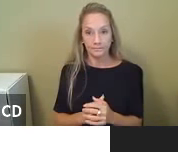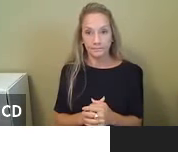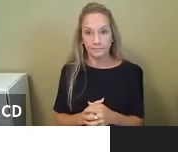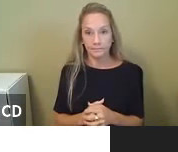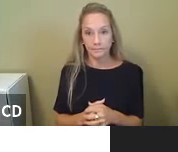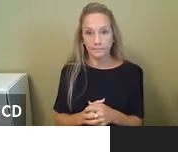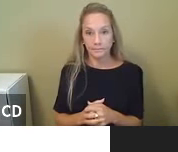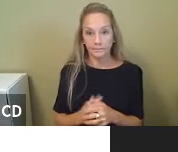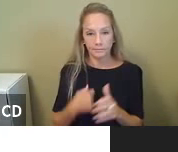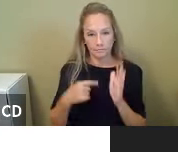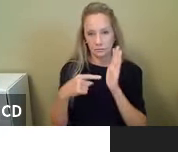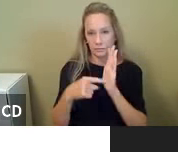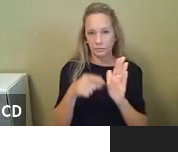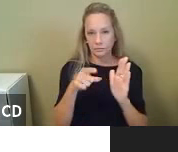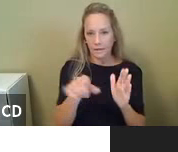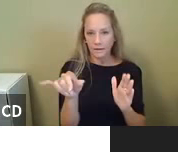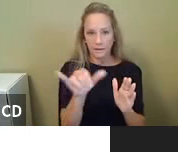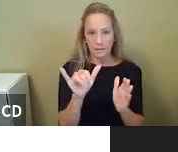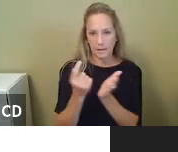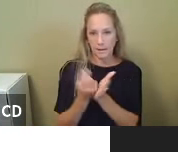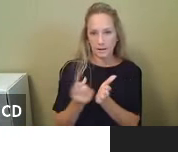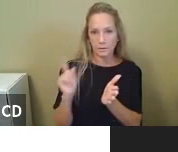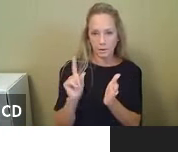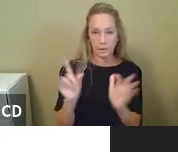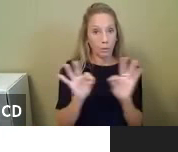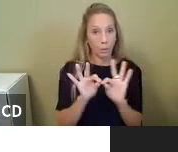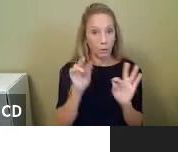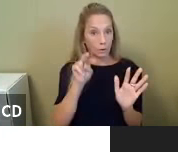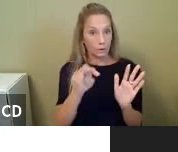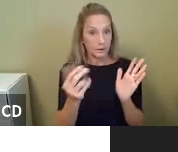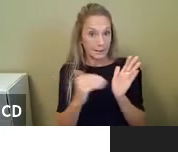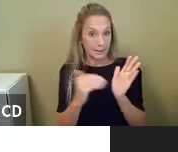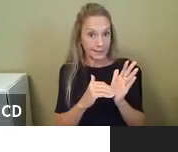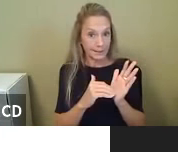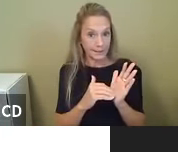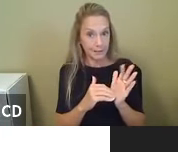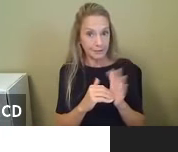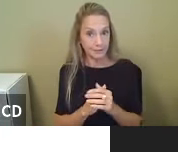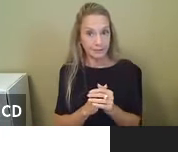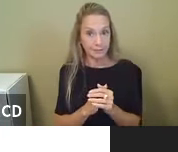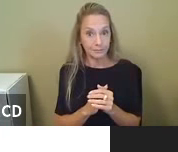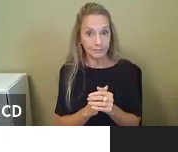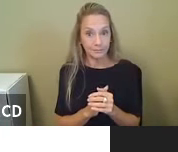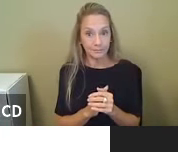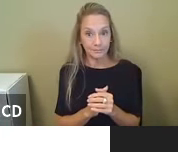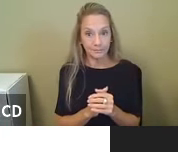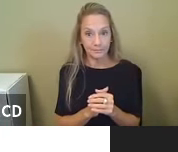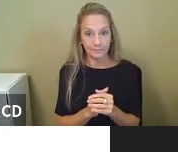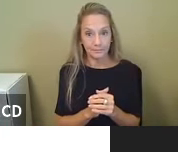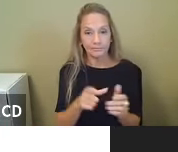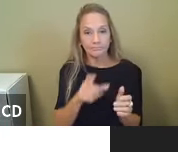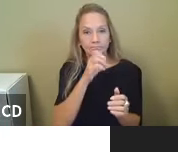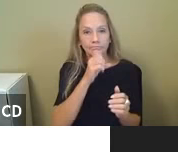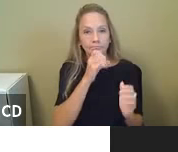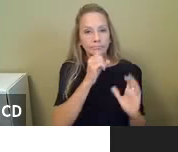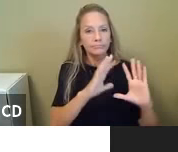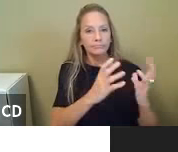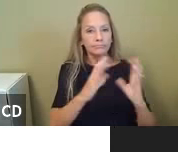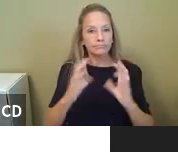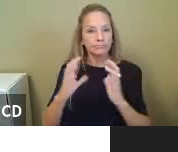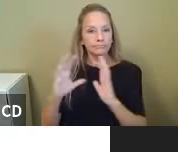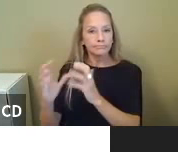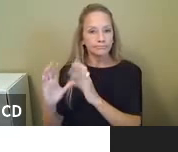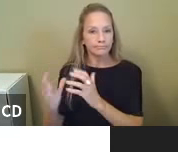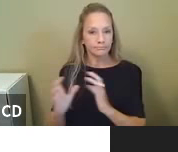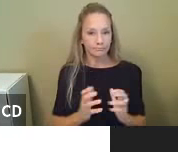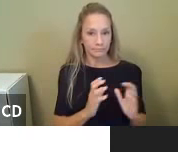So this I showed you last week, and so it's worth looking at again. This is the age breakdown.